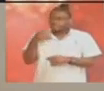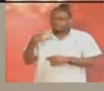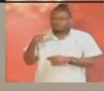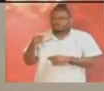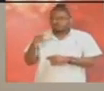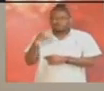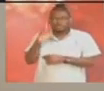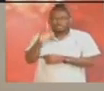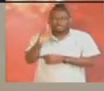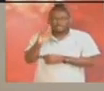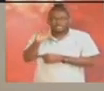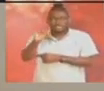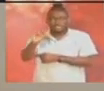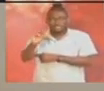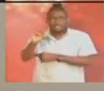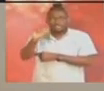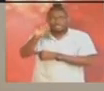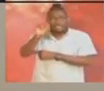DSM.